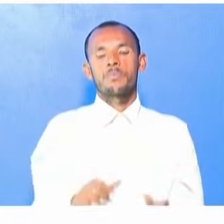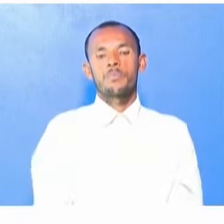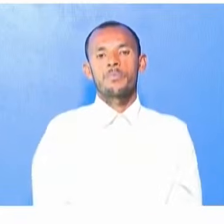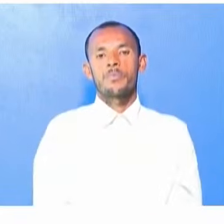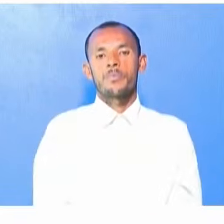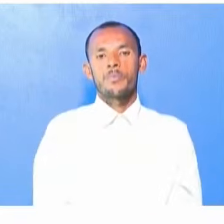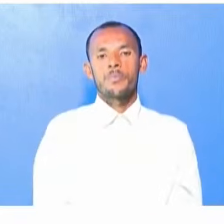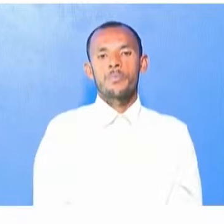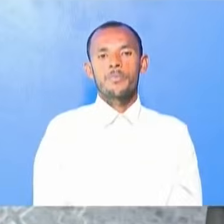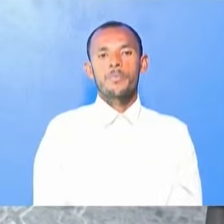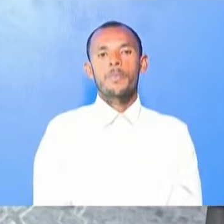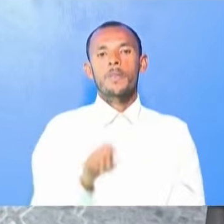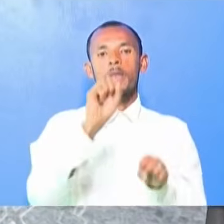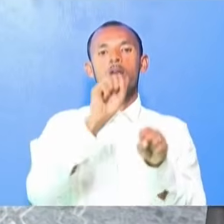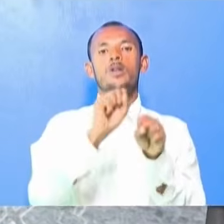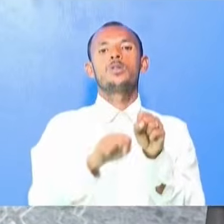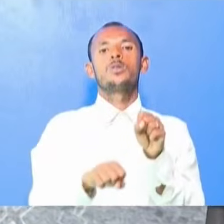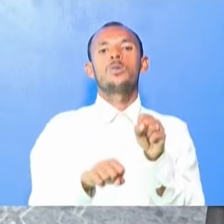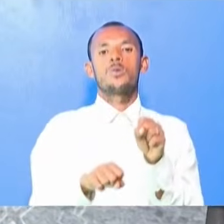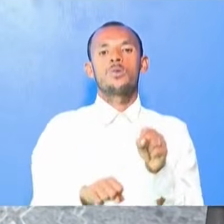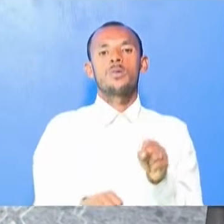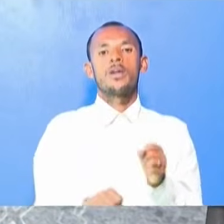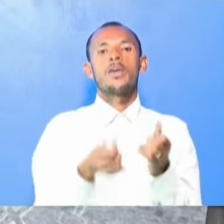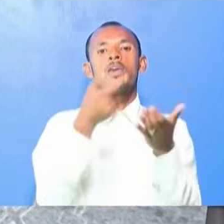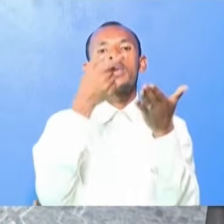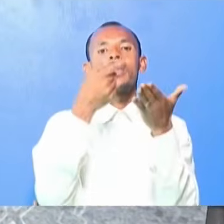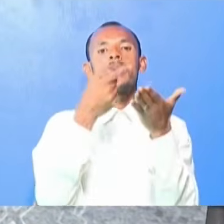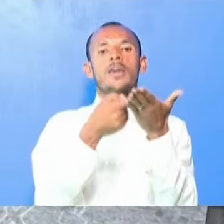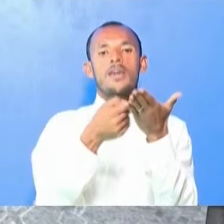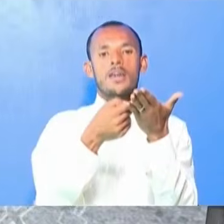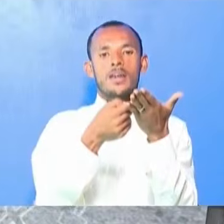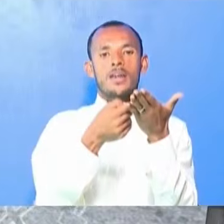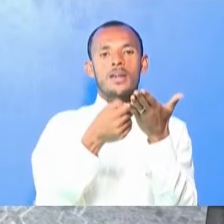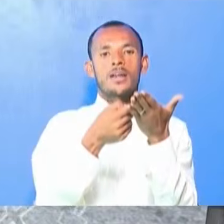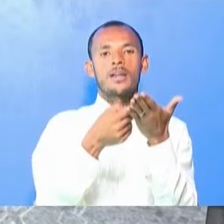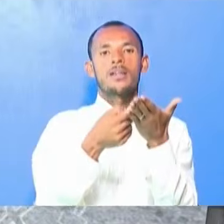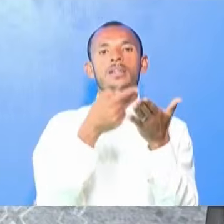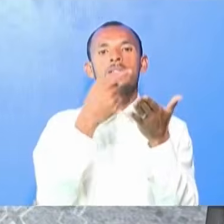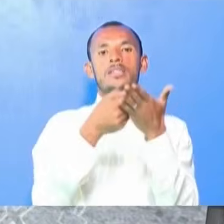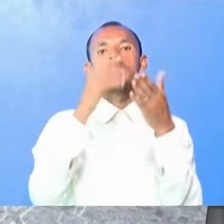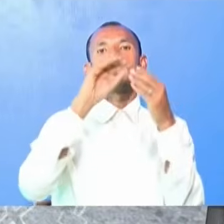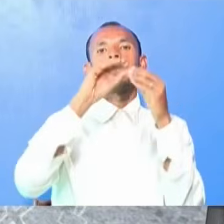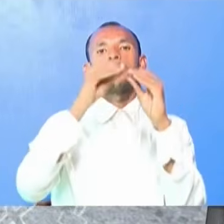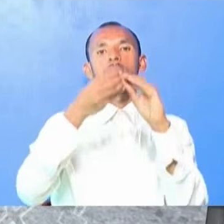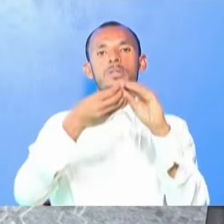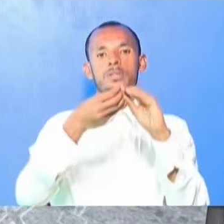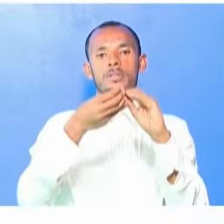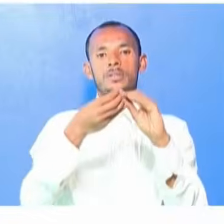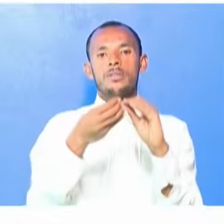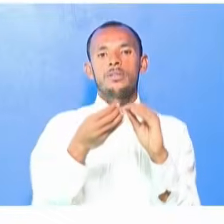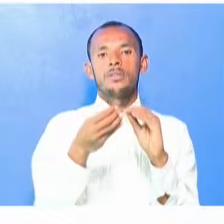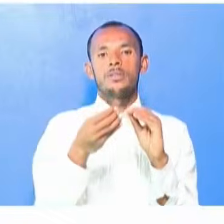this. So here these numbers